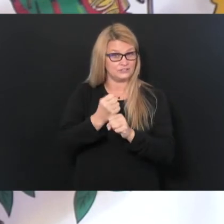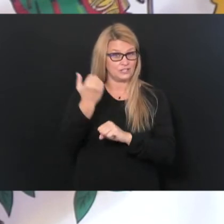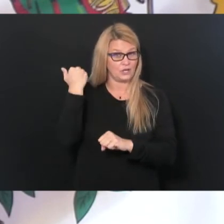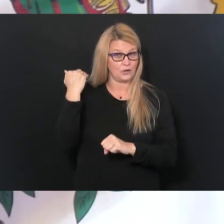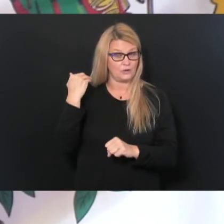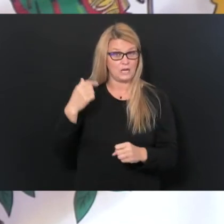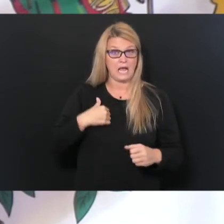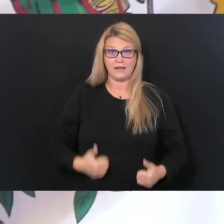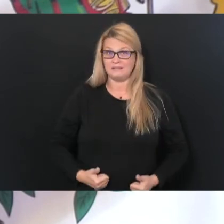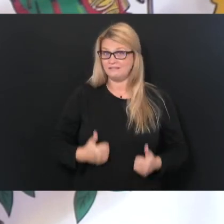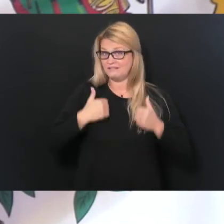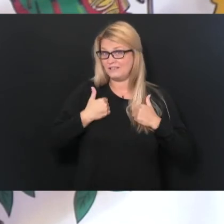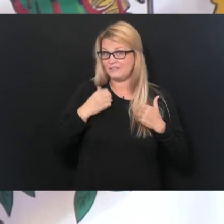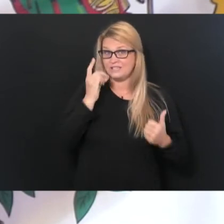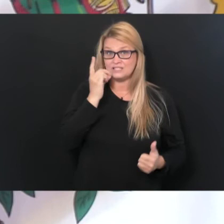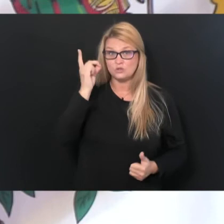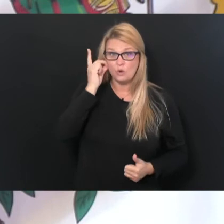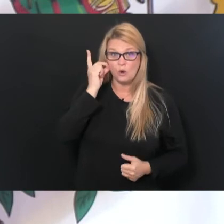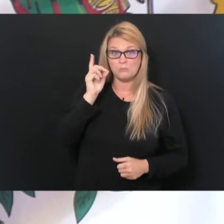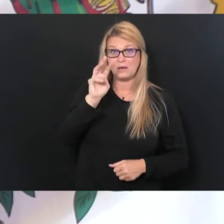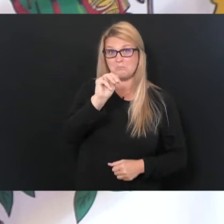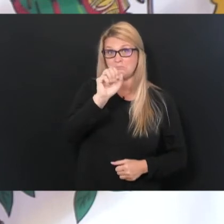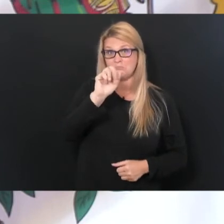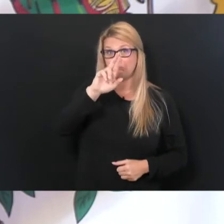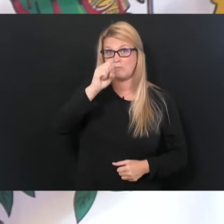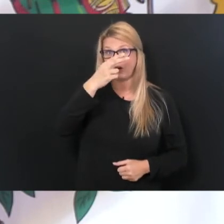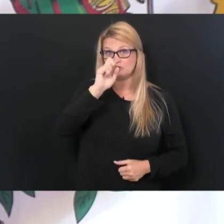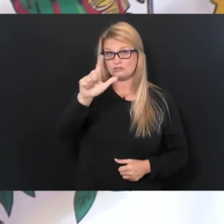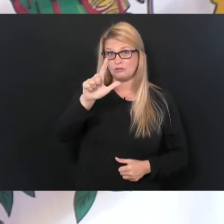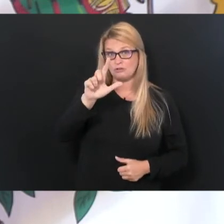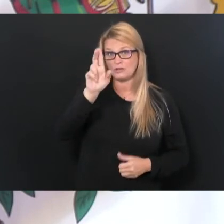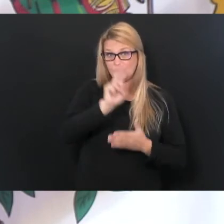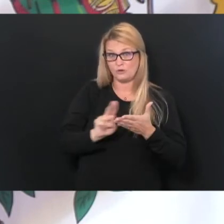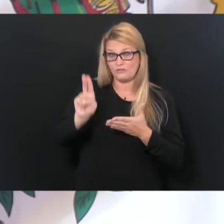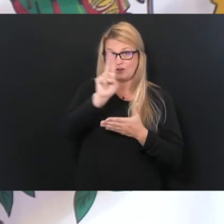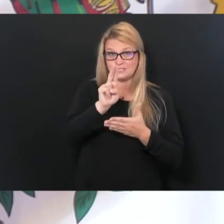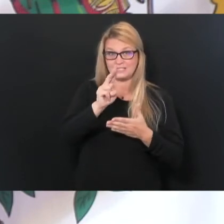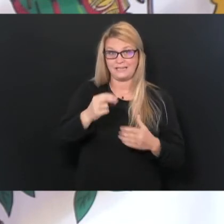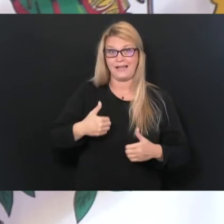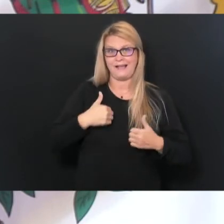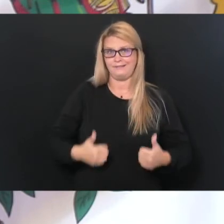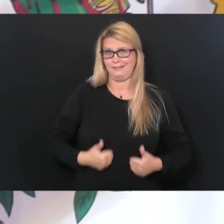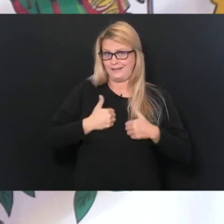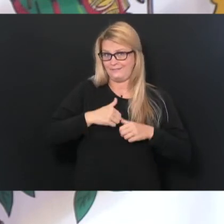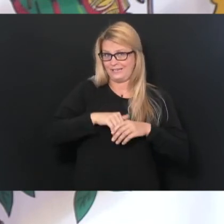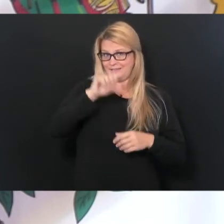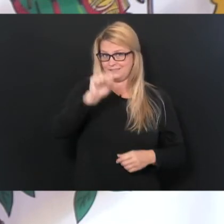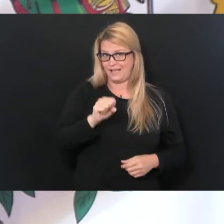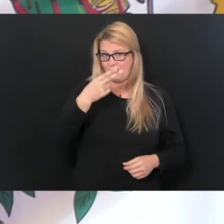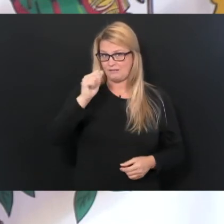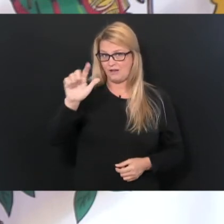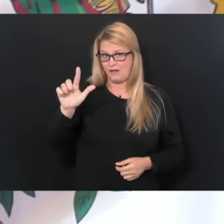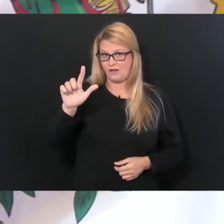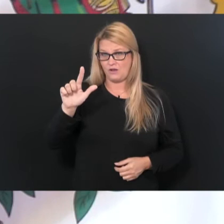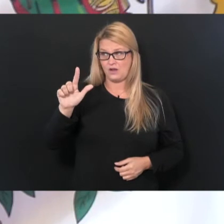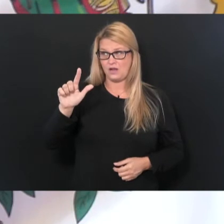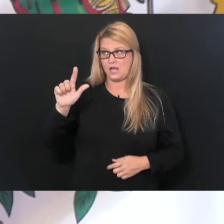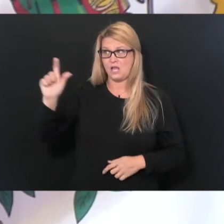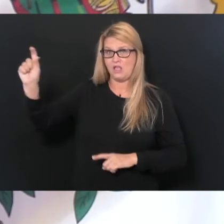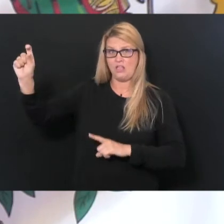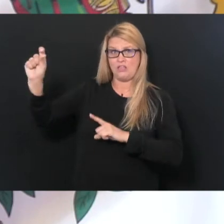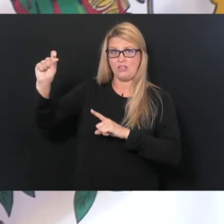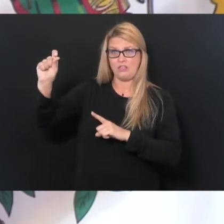dorm at Marshall University at South Hall when the calls came all around that the plane carrying